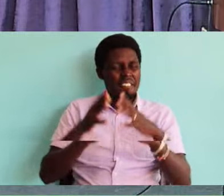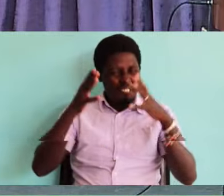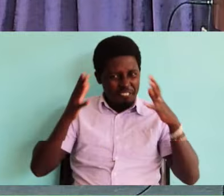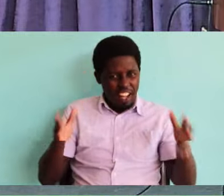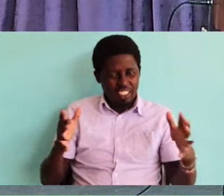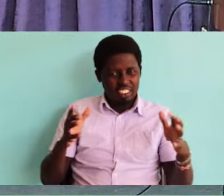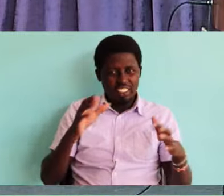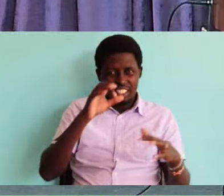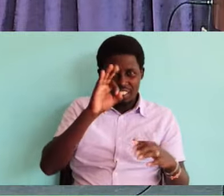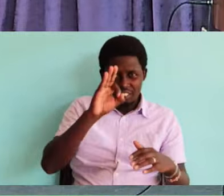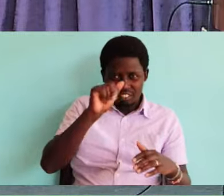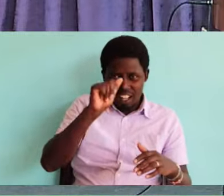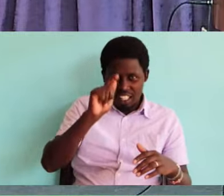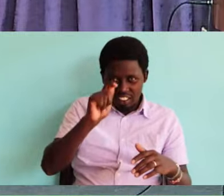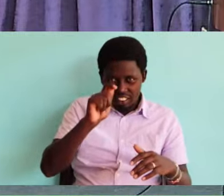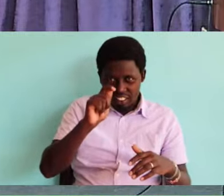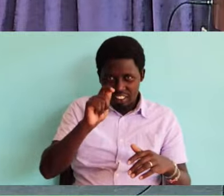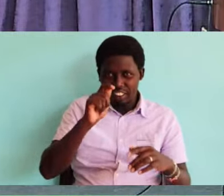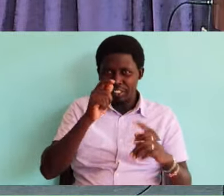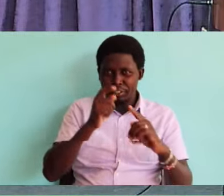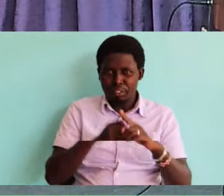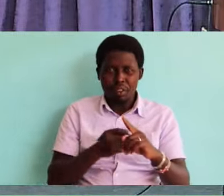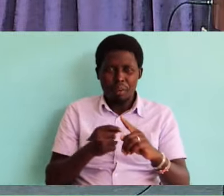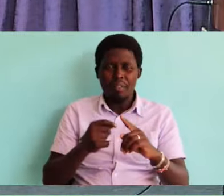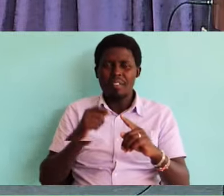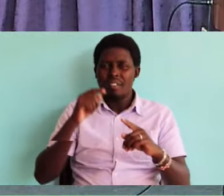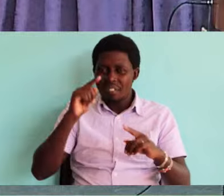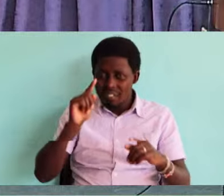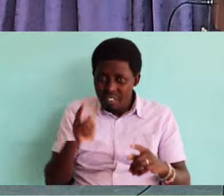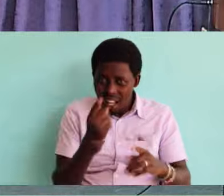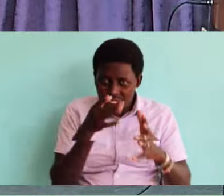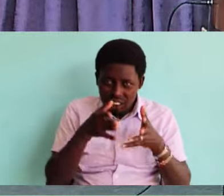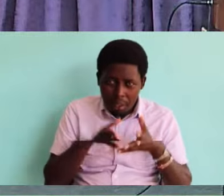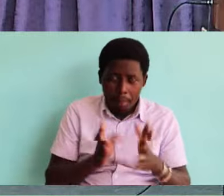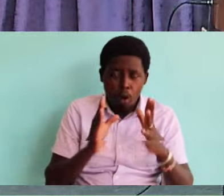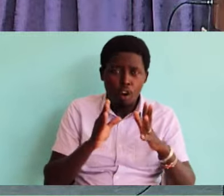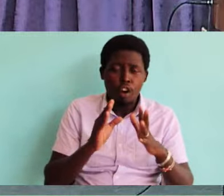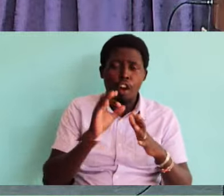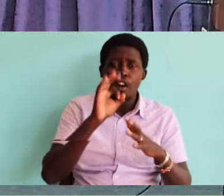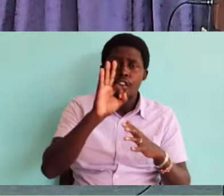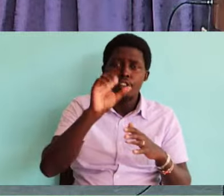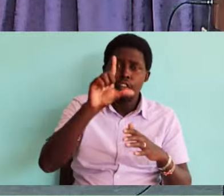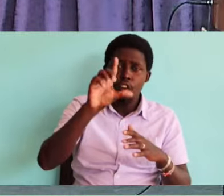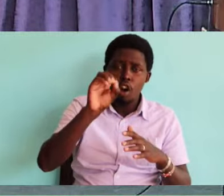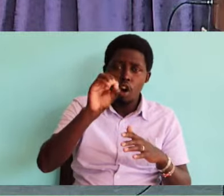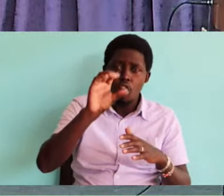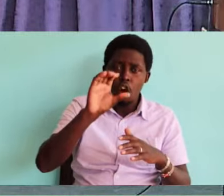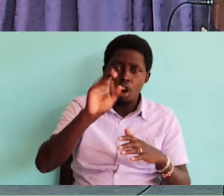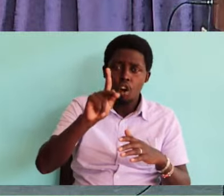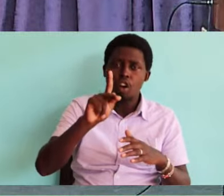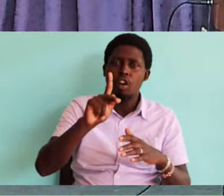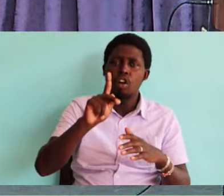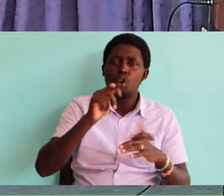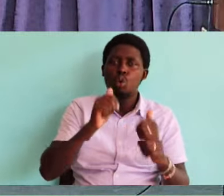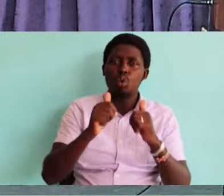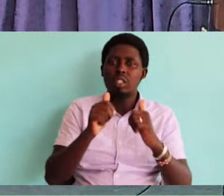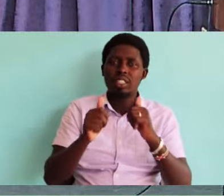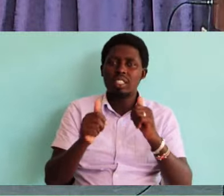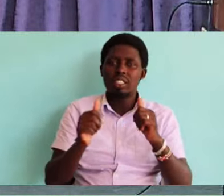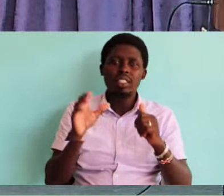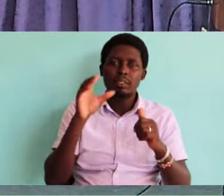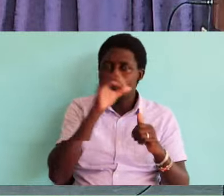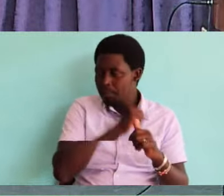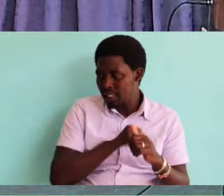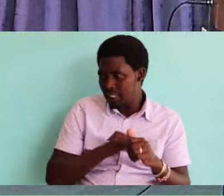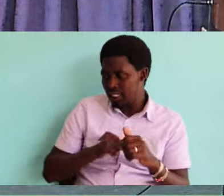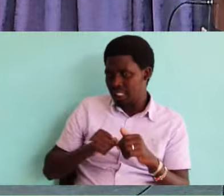portions from some of the firstborn of his flock, which is lacking in the description